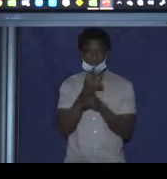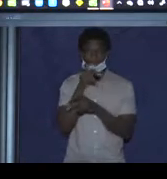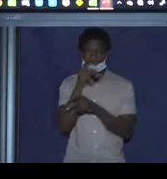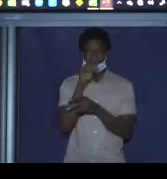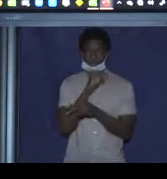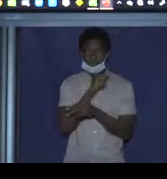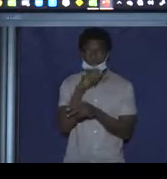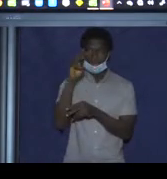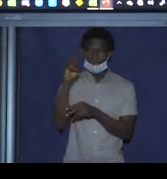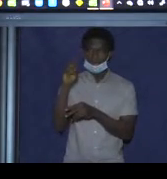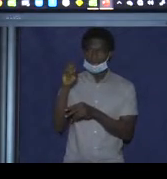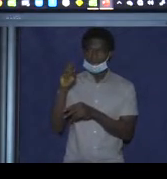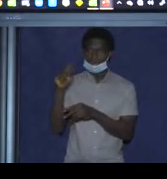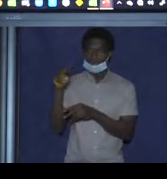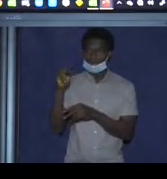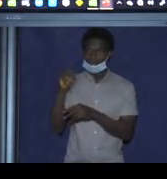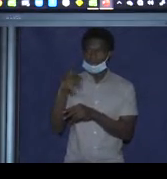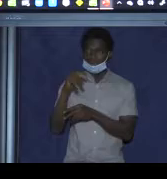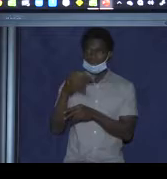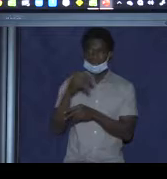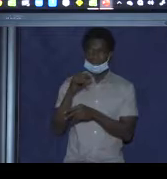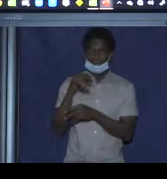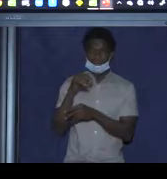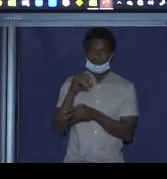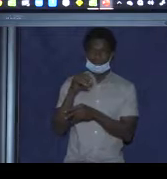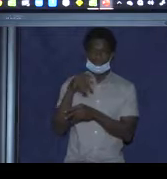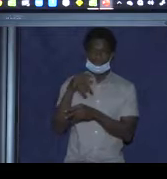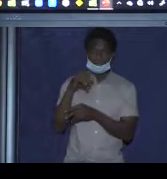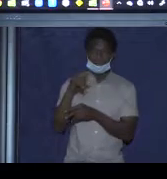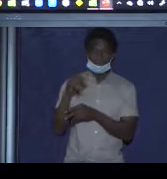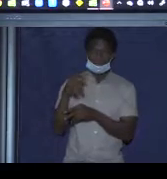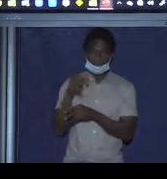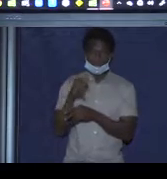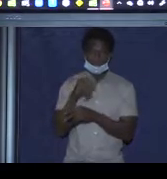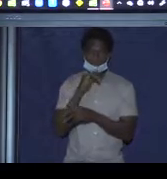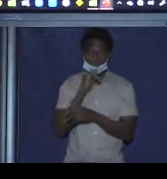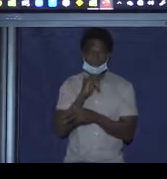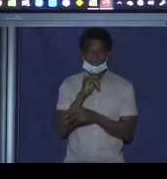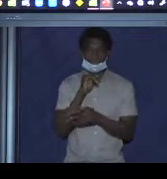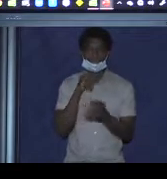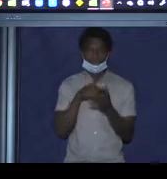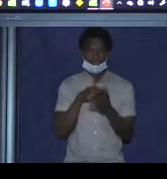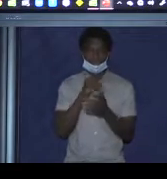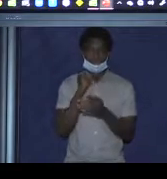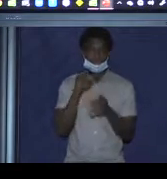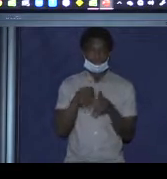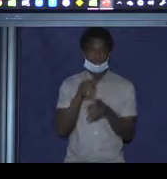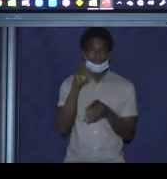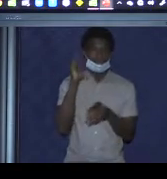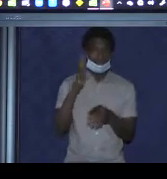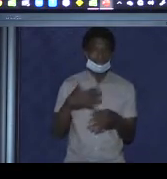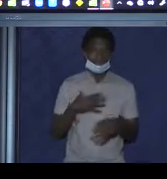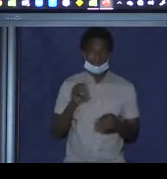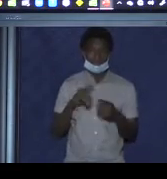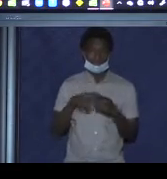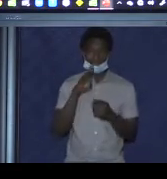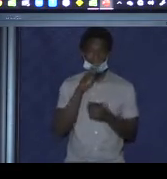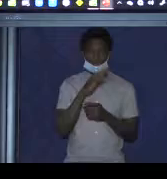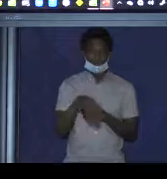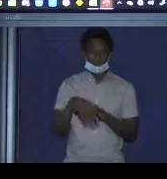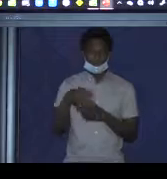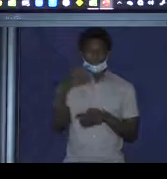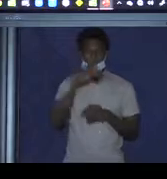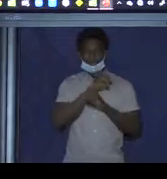are a misanthropist. But I know you all would rather be philanthropist. Is that not so? Well done. That's good of